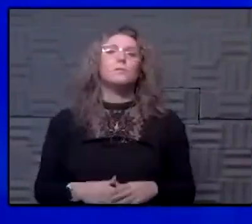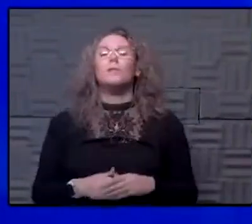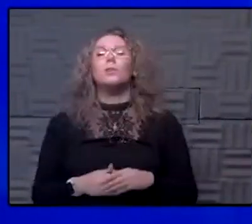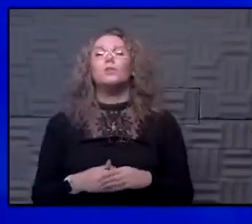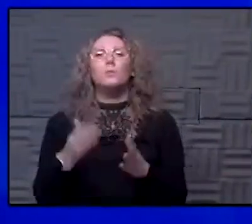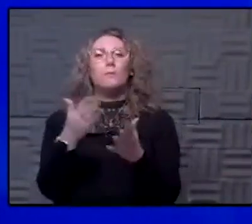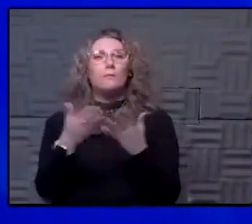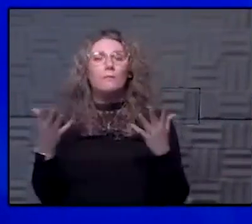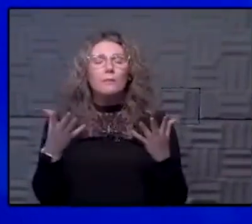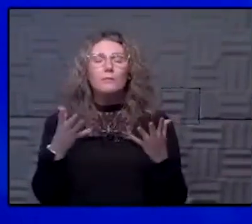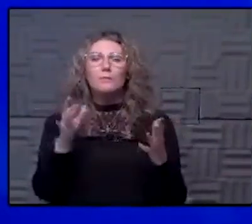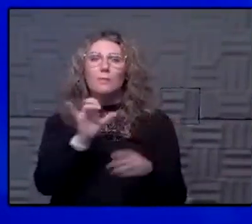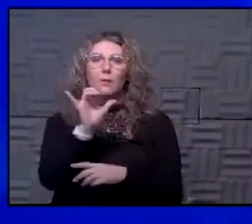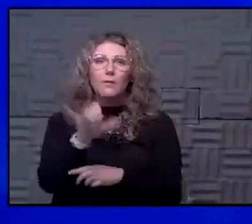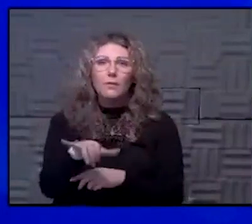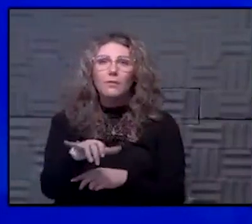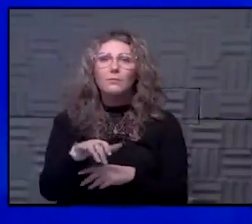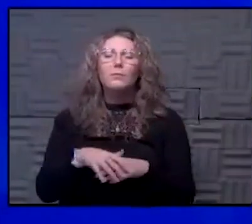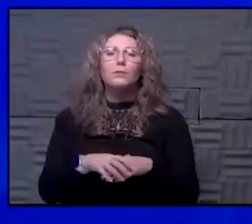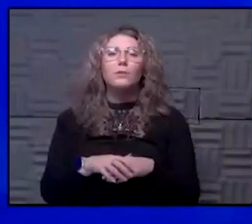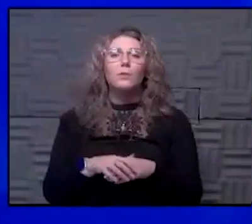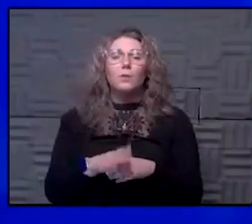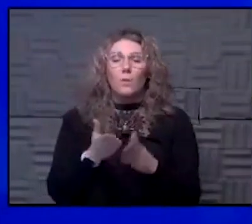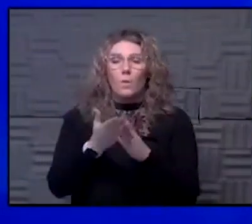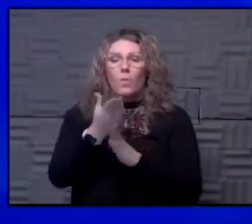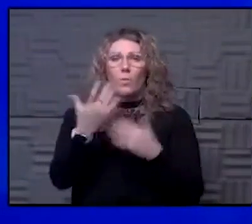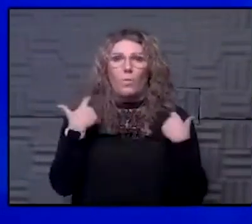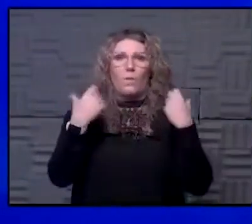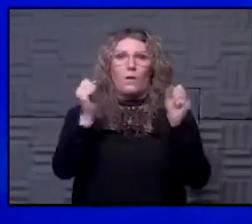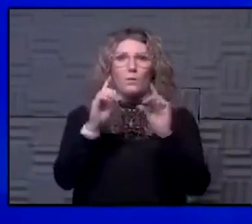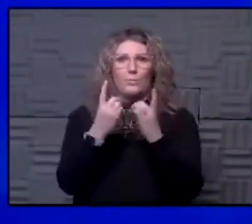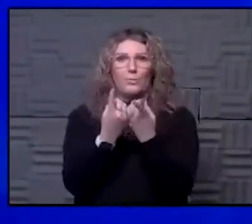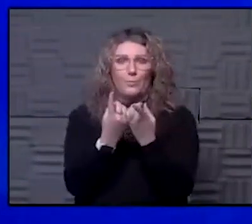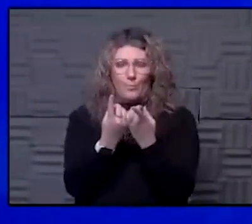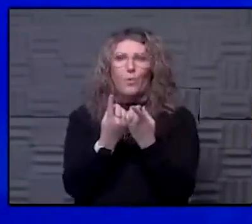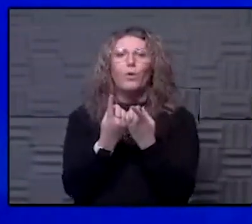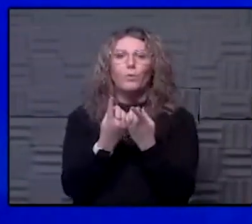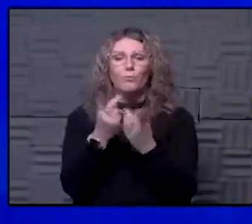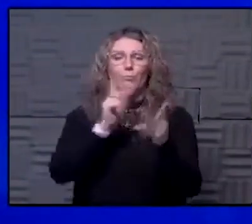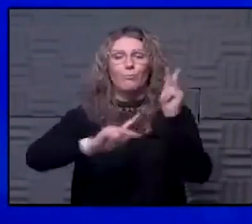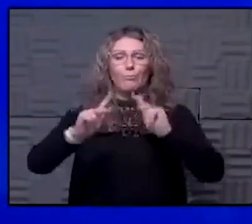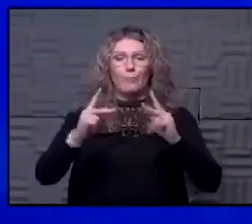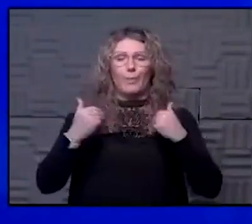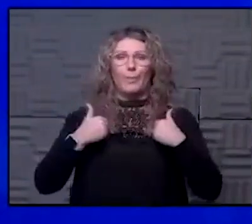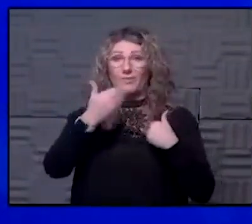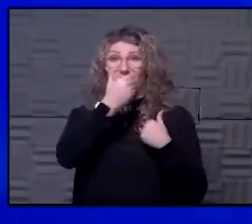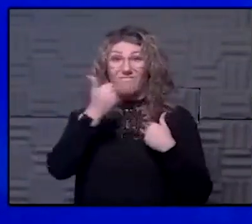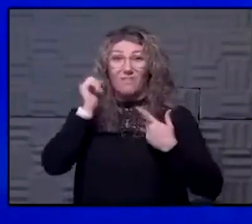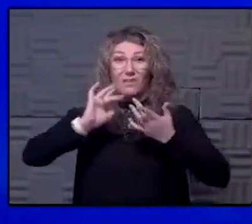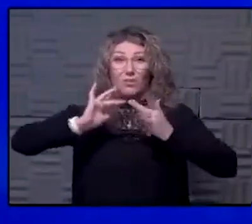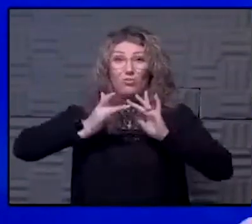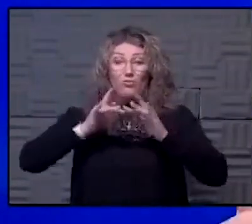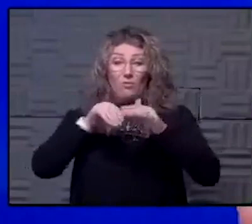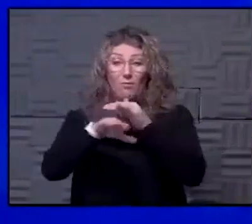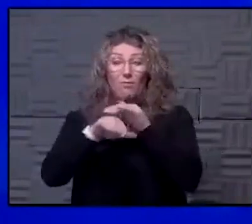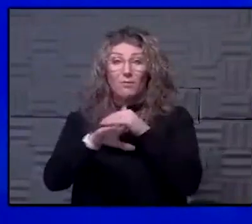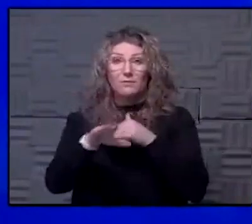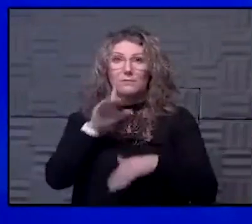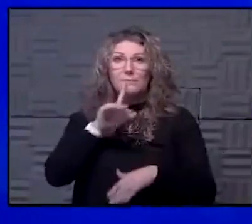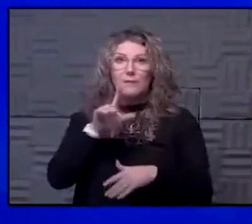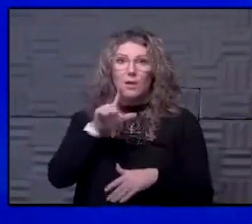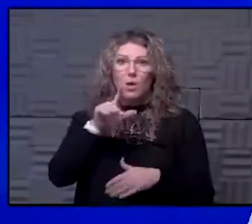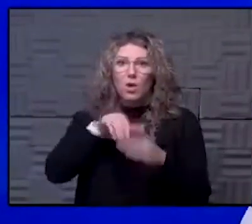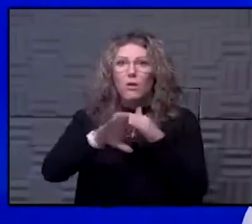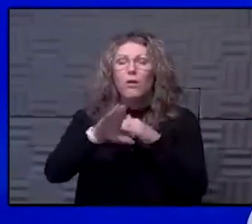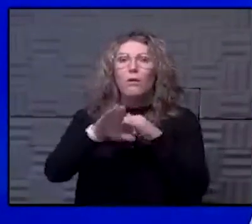And so as a result, without working through health departments as much, I think the people who have the best internet access are getting on and getting